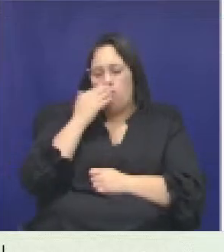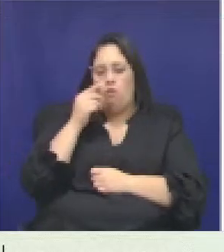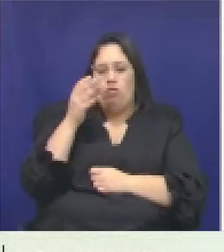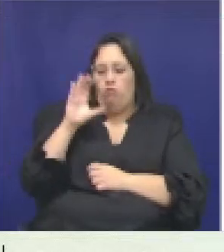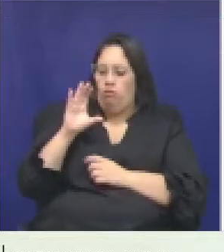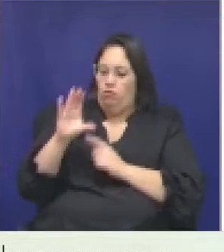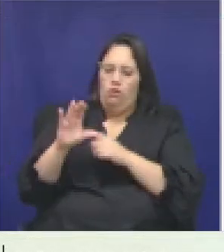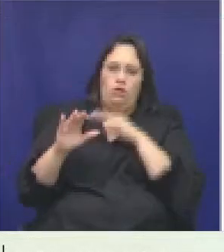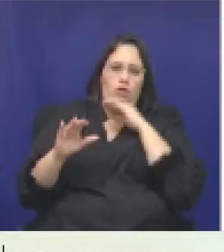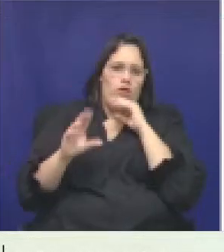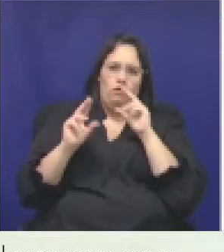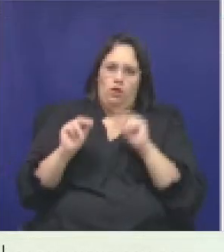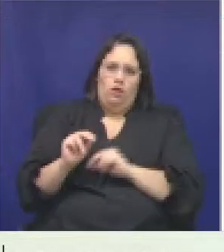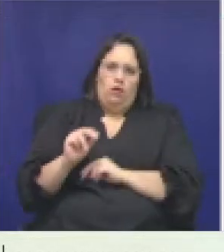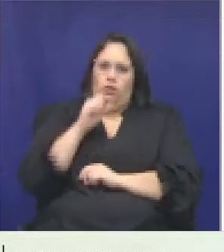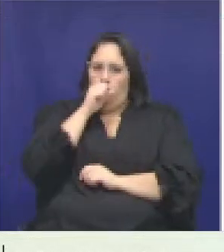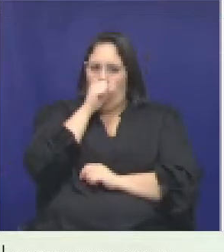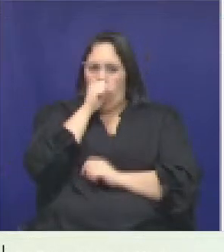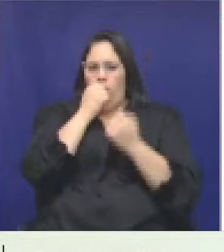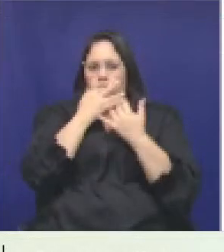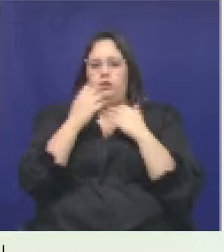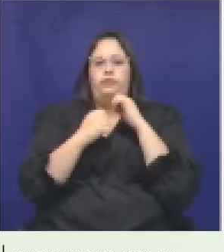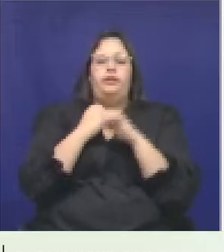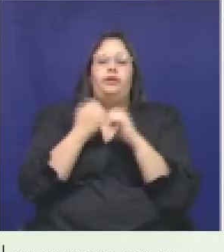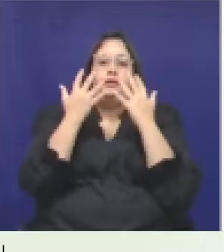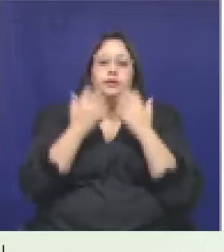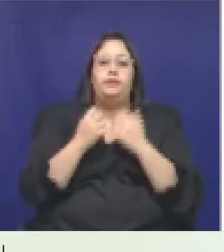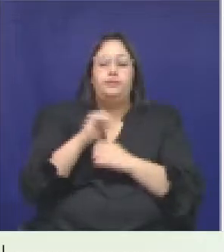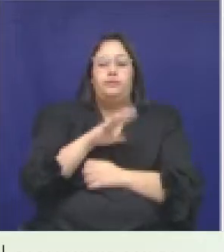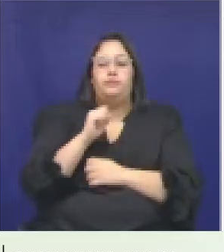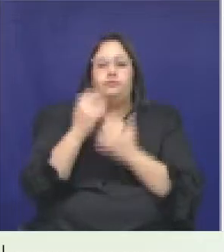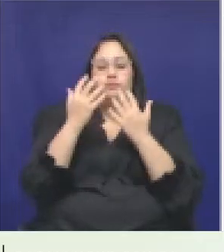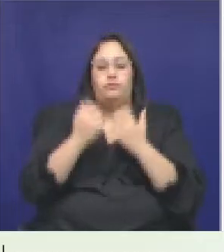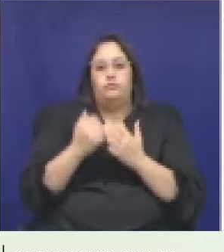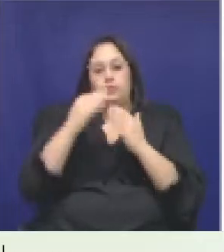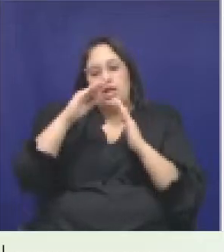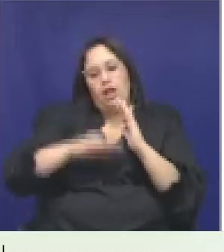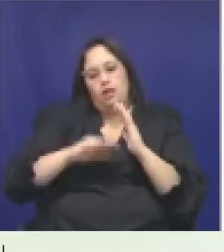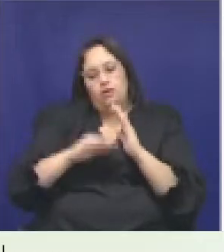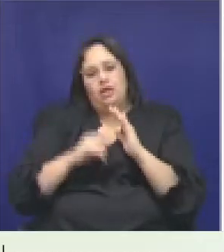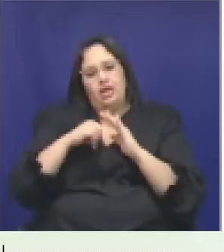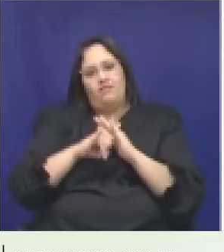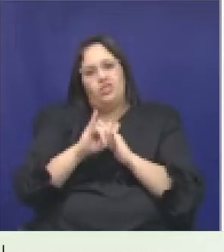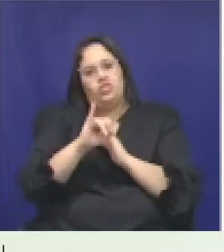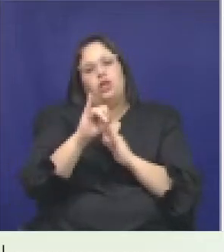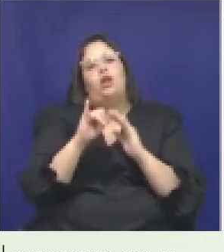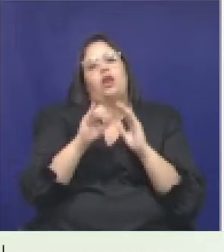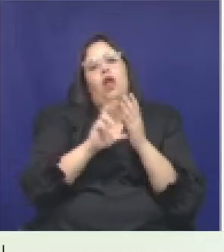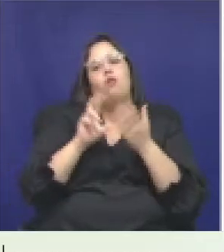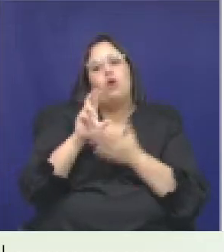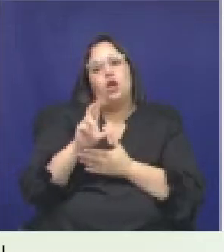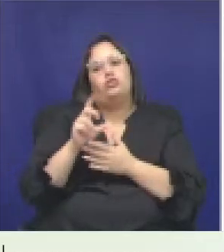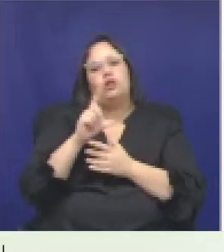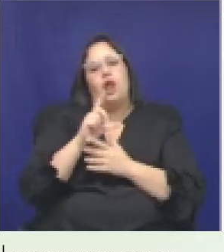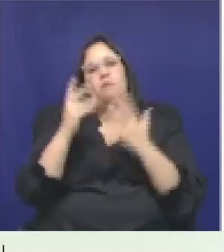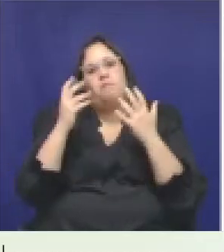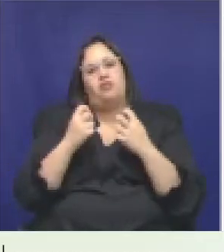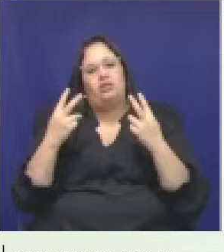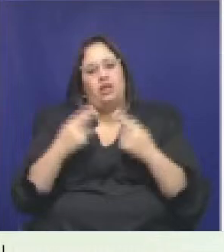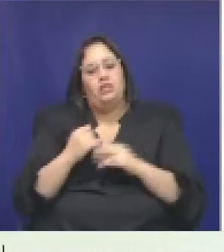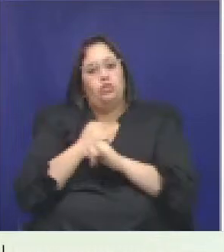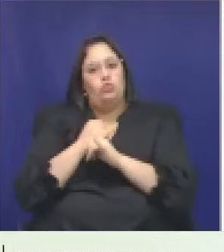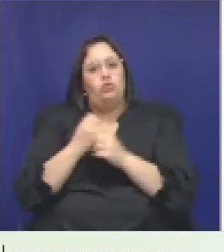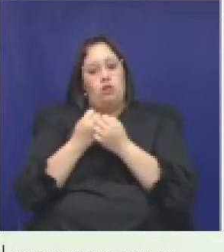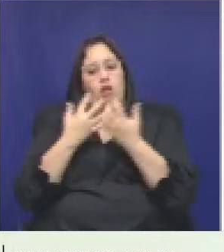enough. For many years, Stats SA budget has been eroded by below inflation allocations and budget cuts. The institution has lost